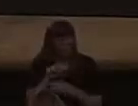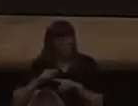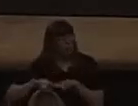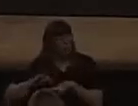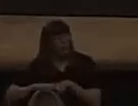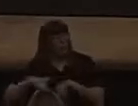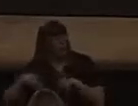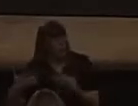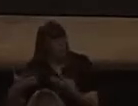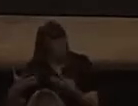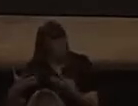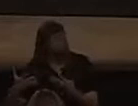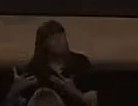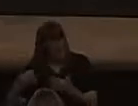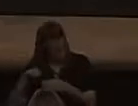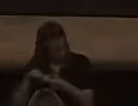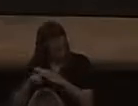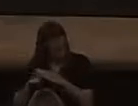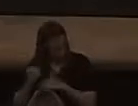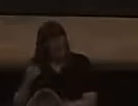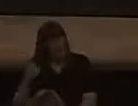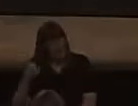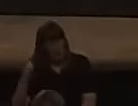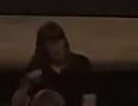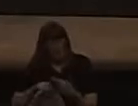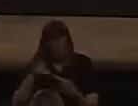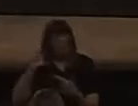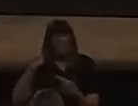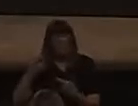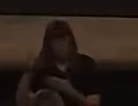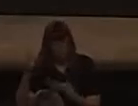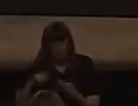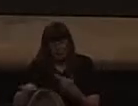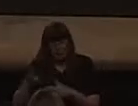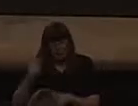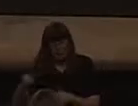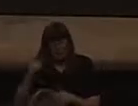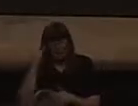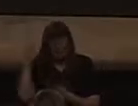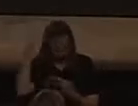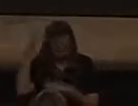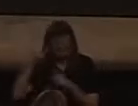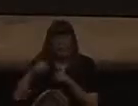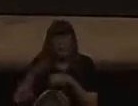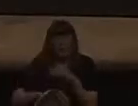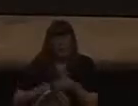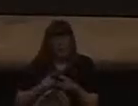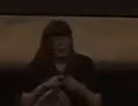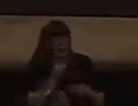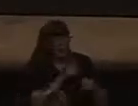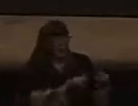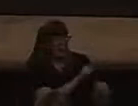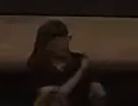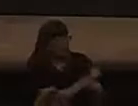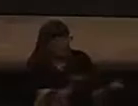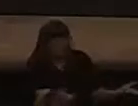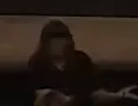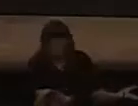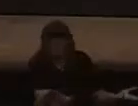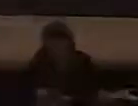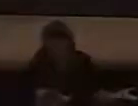rely on the assessor ride or a car service to pick them up, and if they don't know when that ends, they can't make those